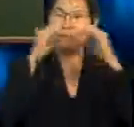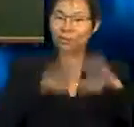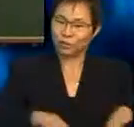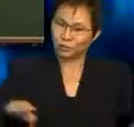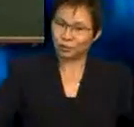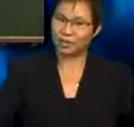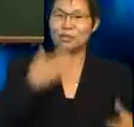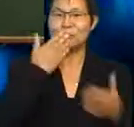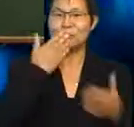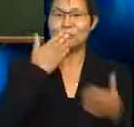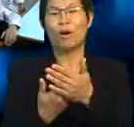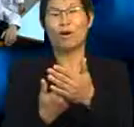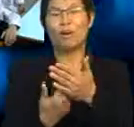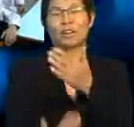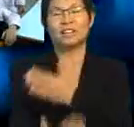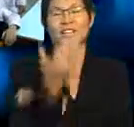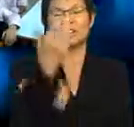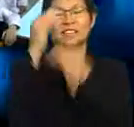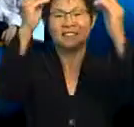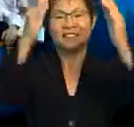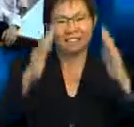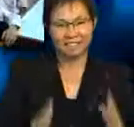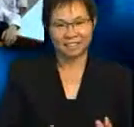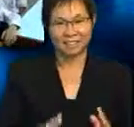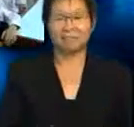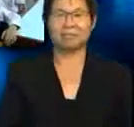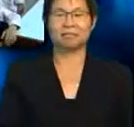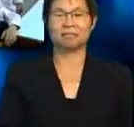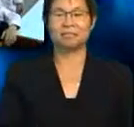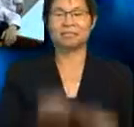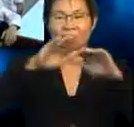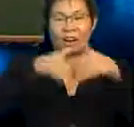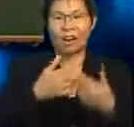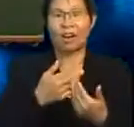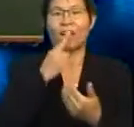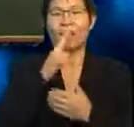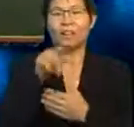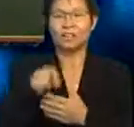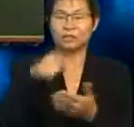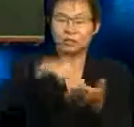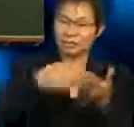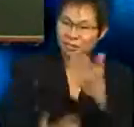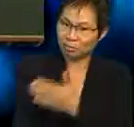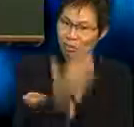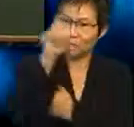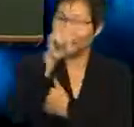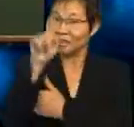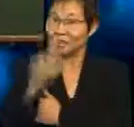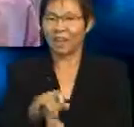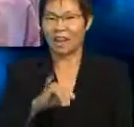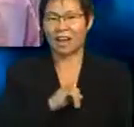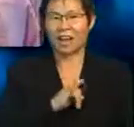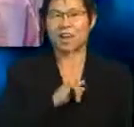Good morning, children. Good morning, teacher. How are you this